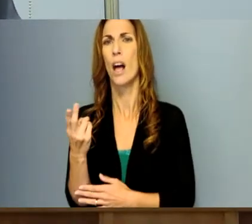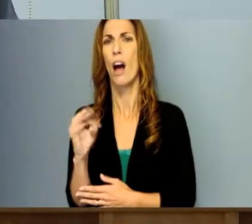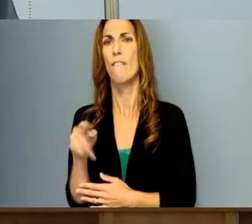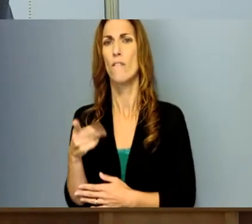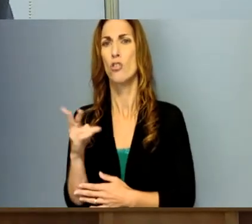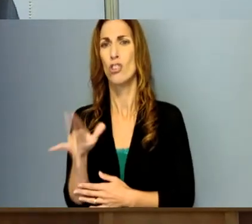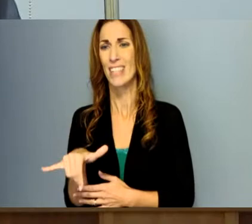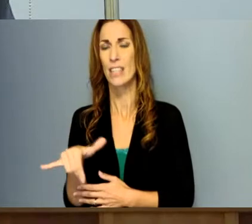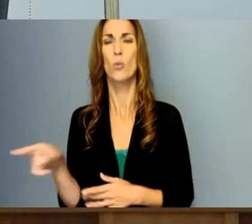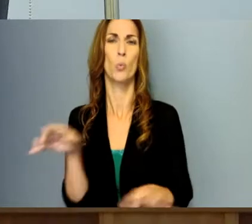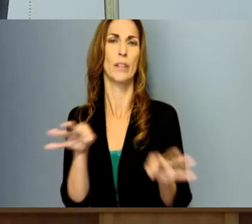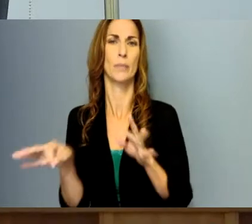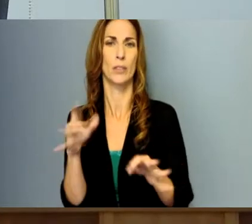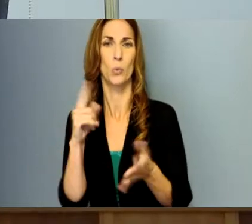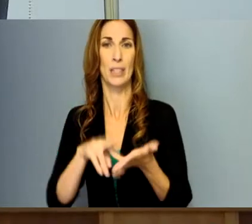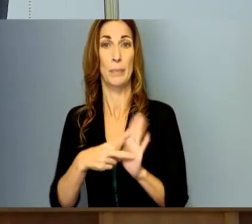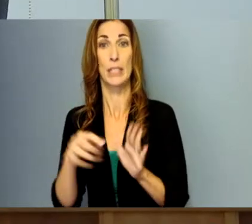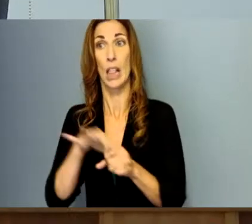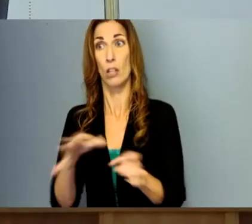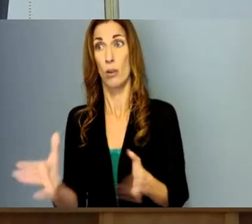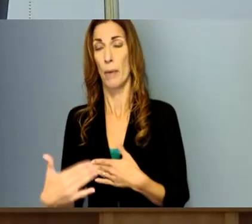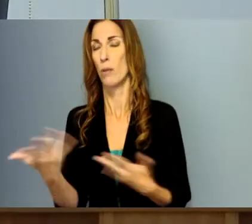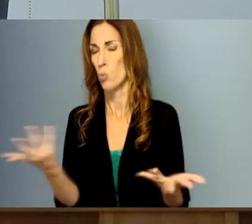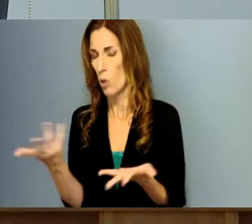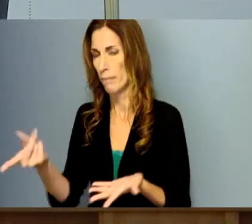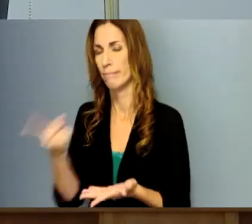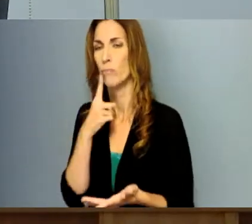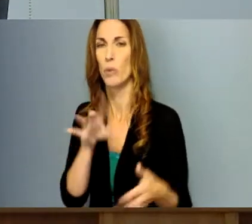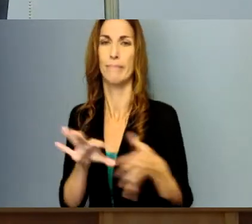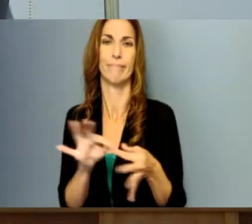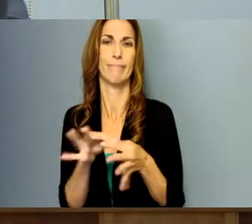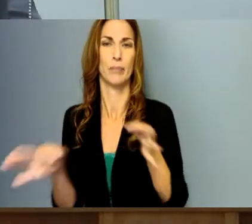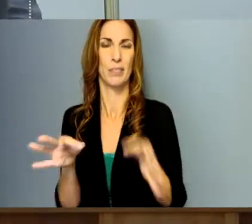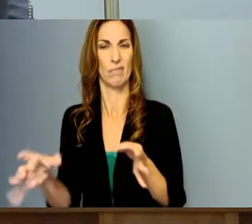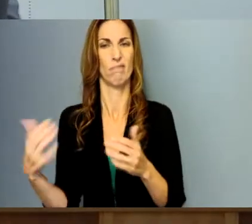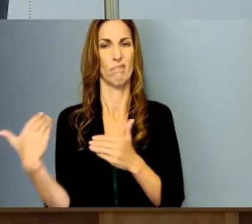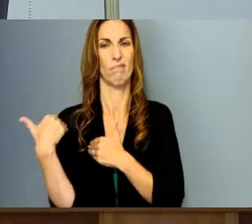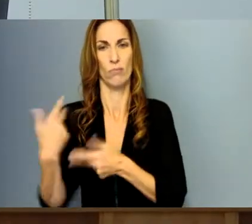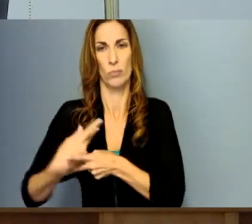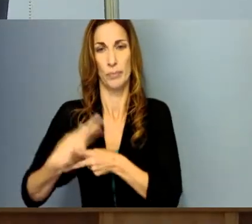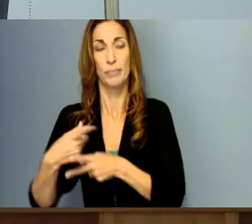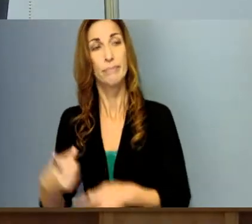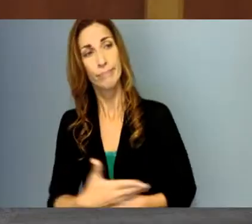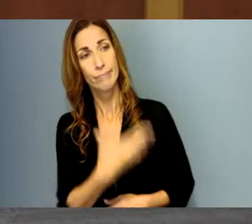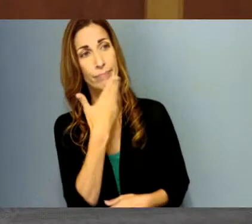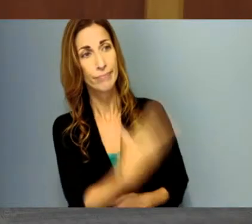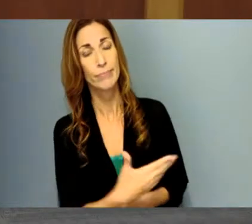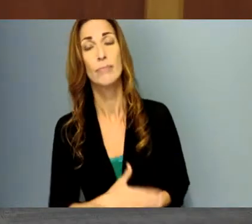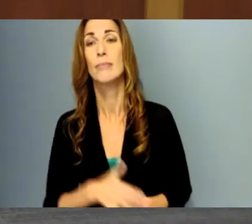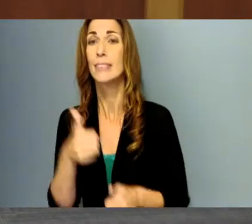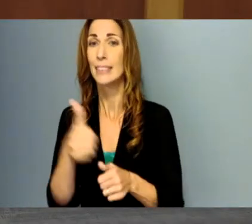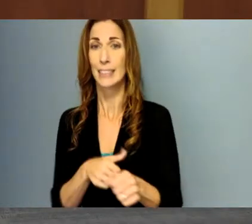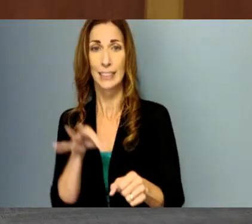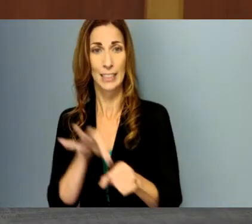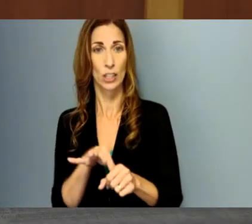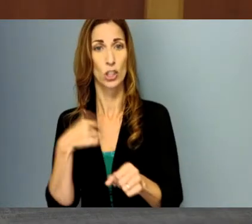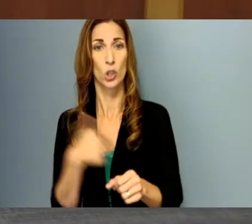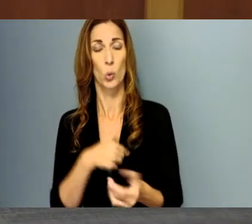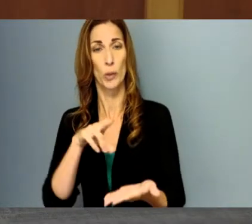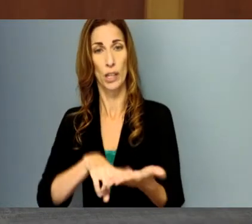to explain what exactly an election box is. Thank you, Commissioner. Each election, we contract